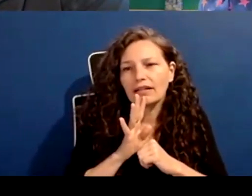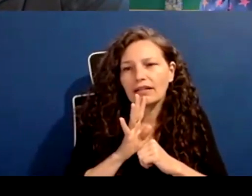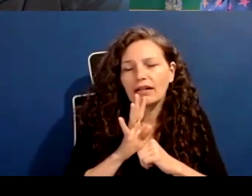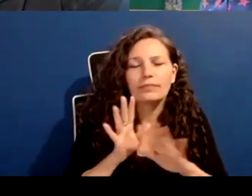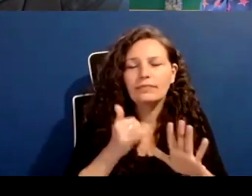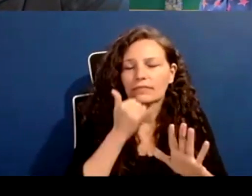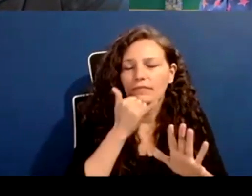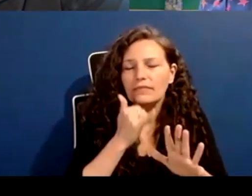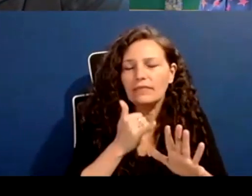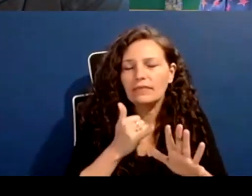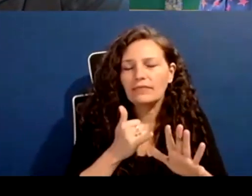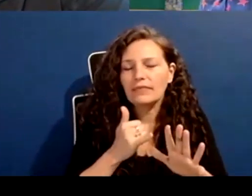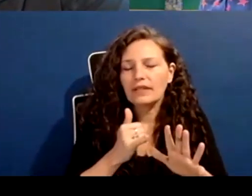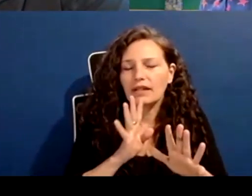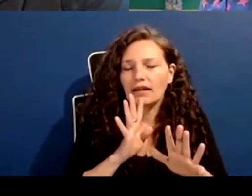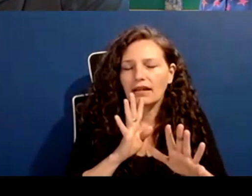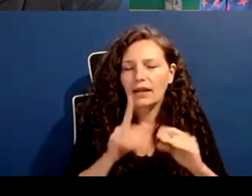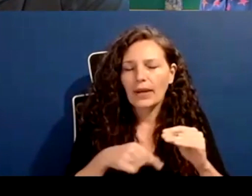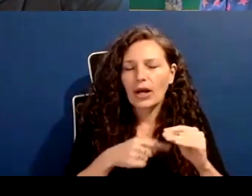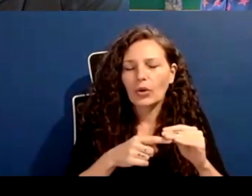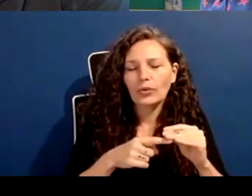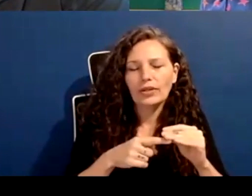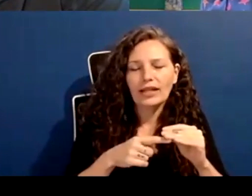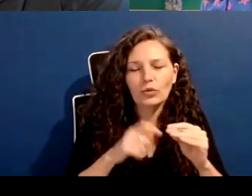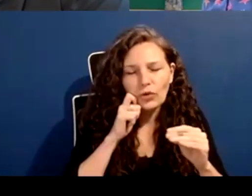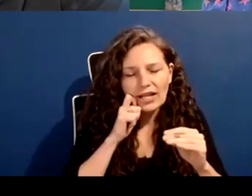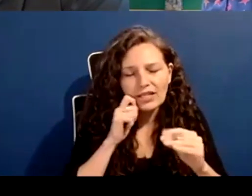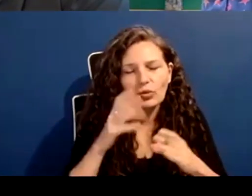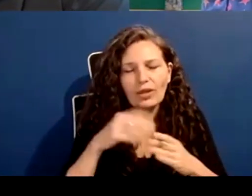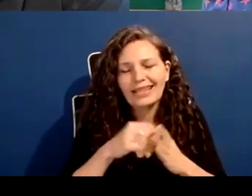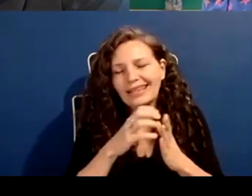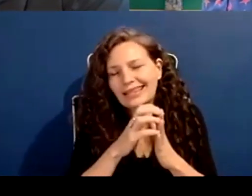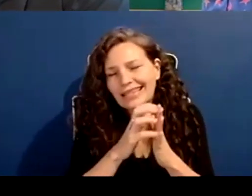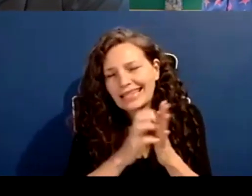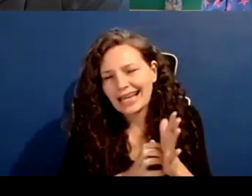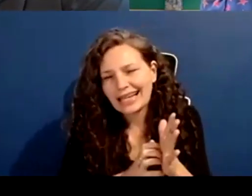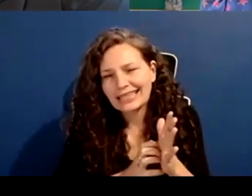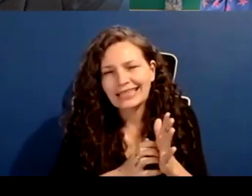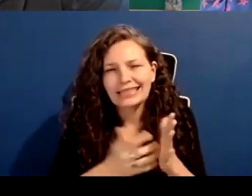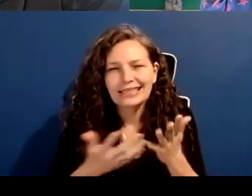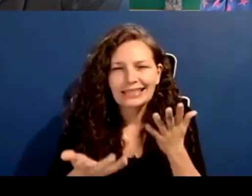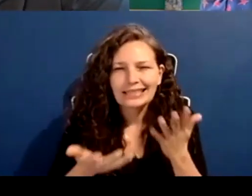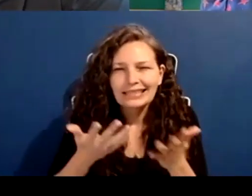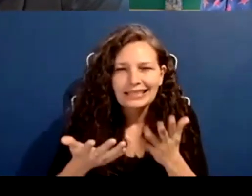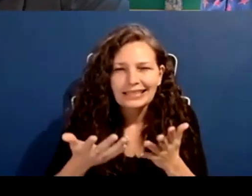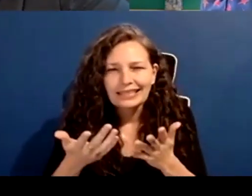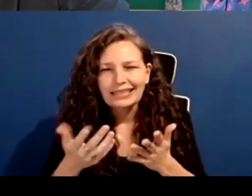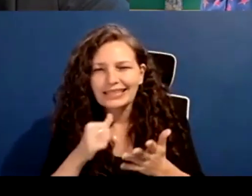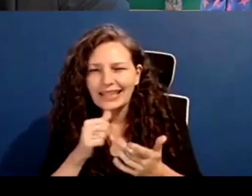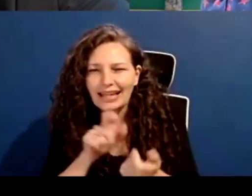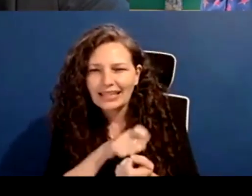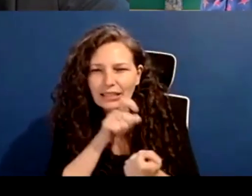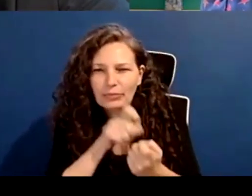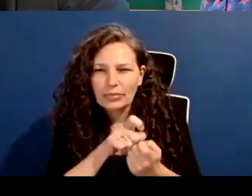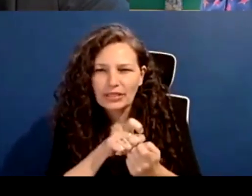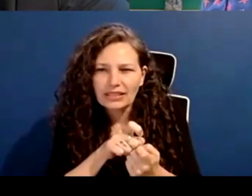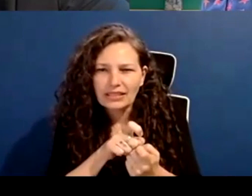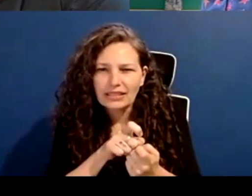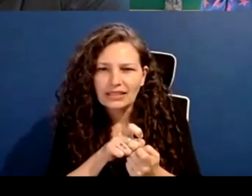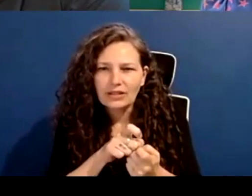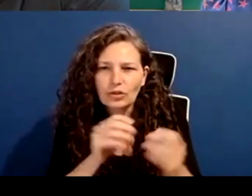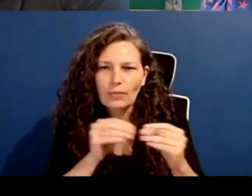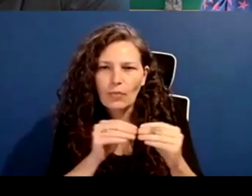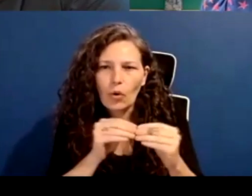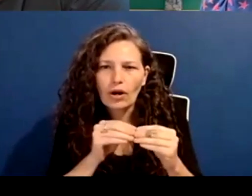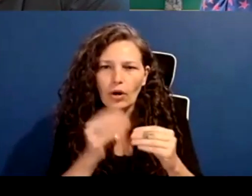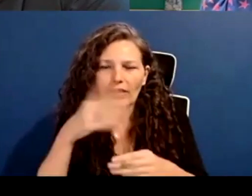things sometimes are found in the Old Testament, which is part of sort of the challenges. But one of the texts